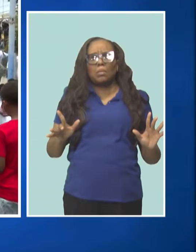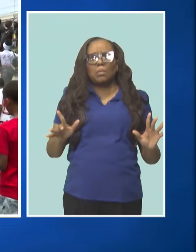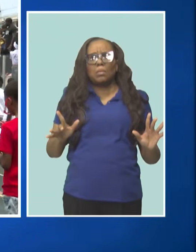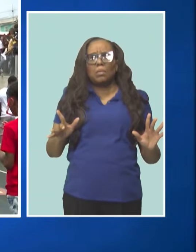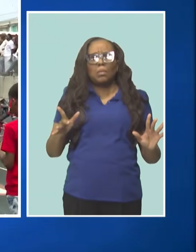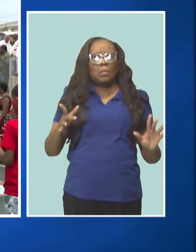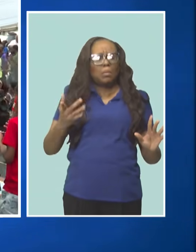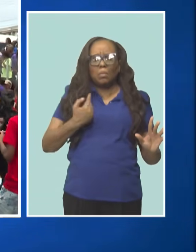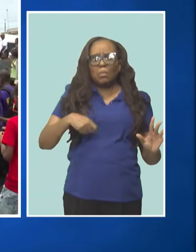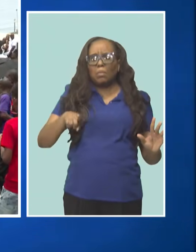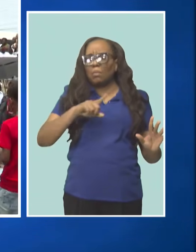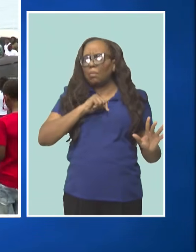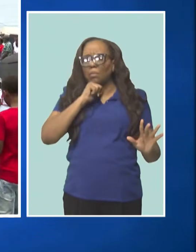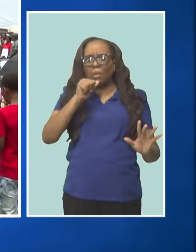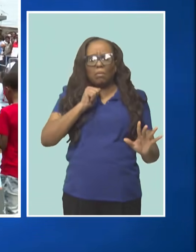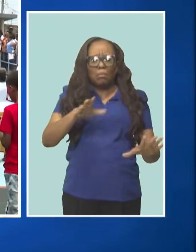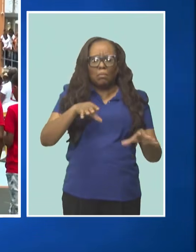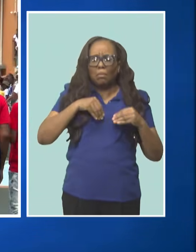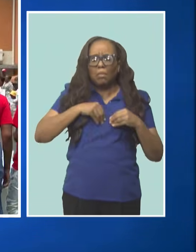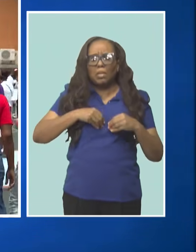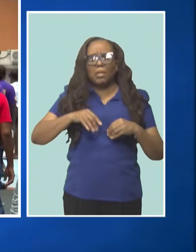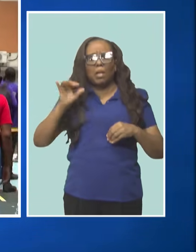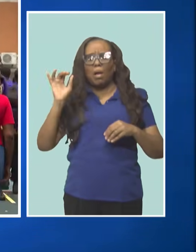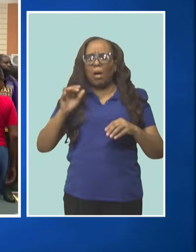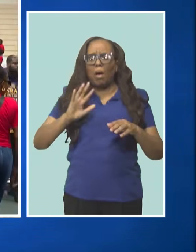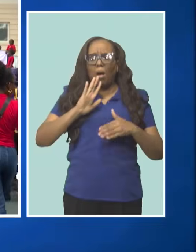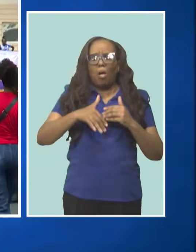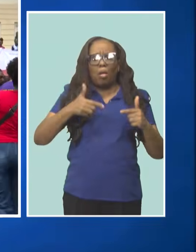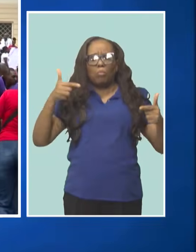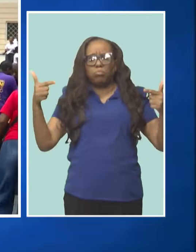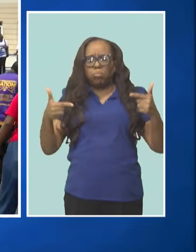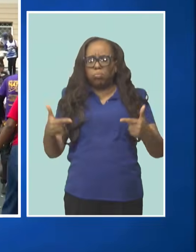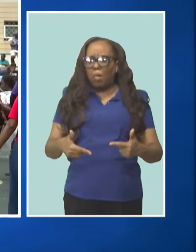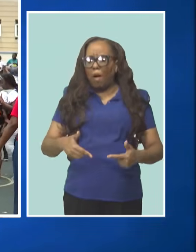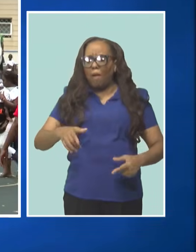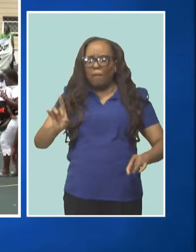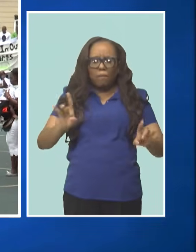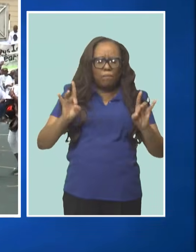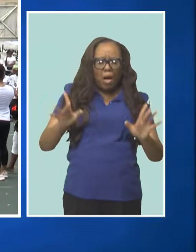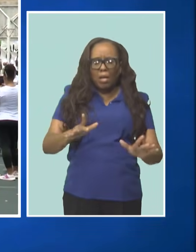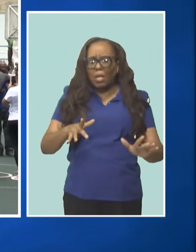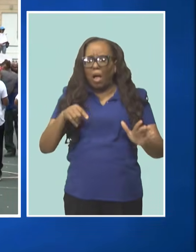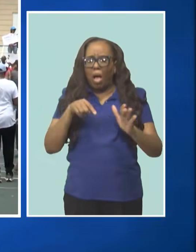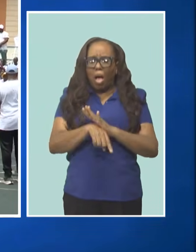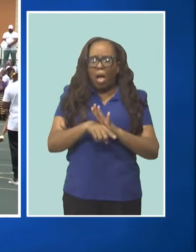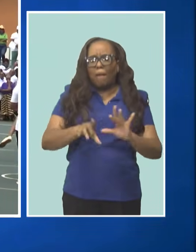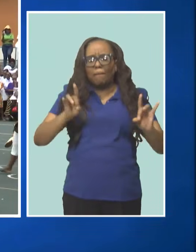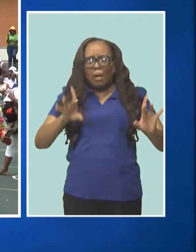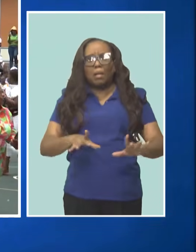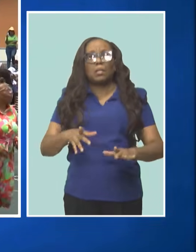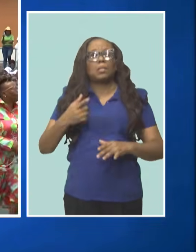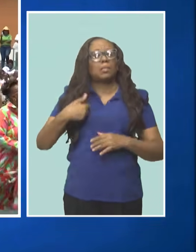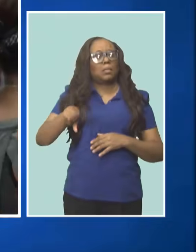violence on the youth of this country, the youth that will be the future of this country. And so, as a church, we are